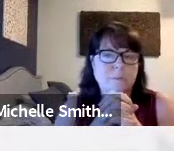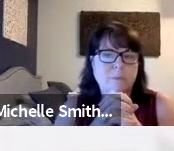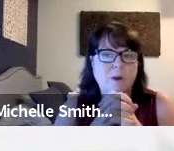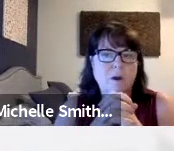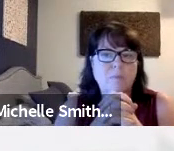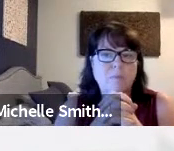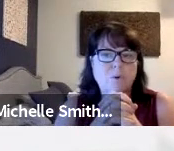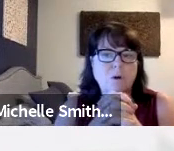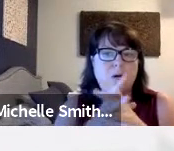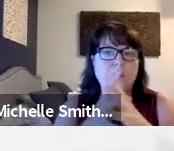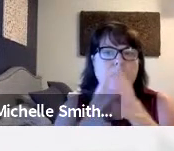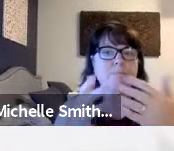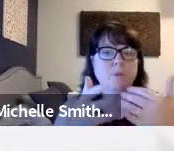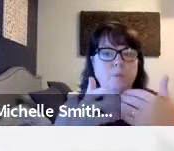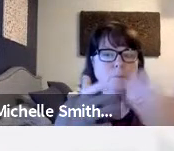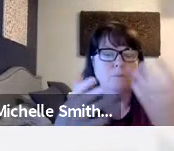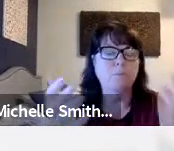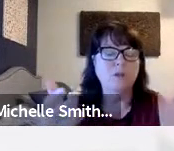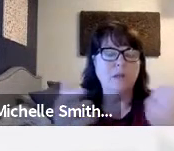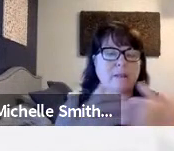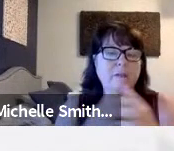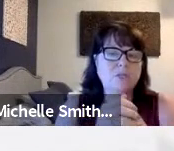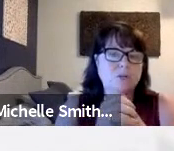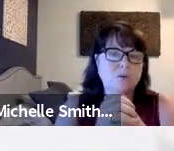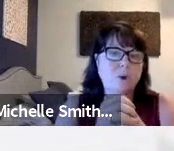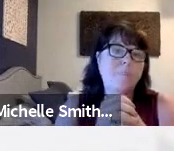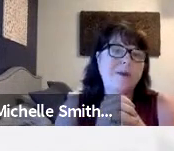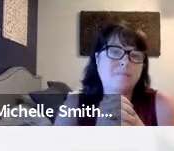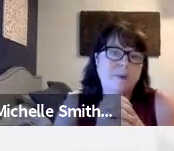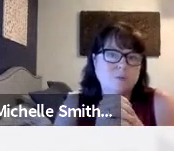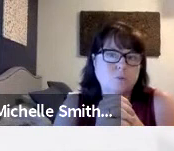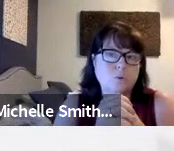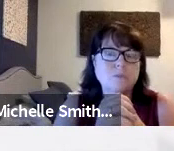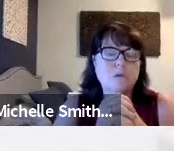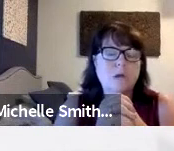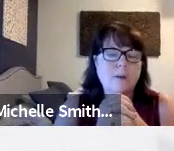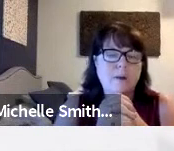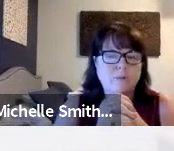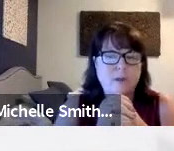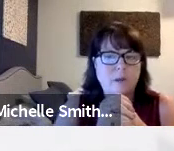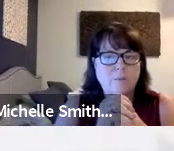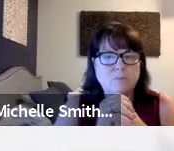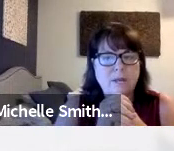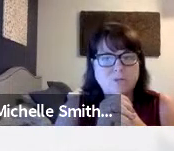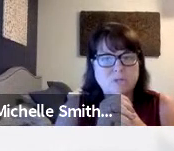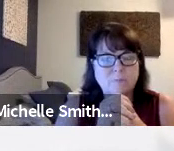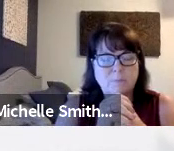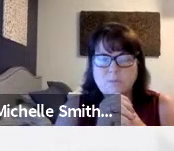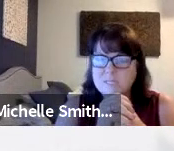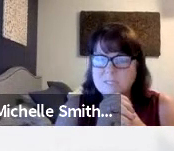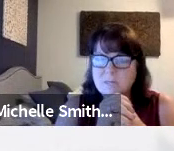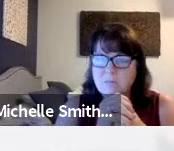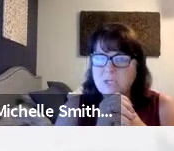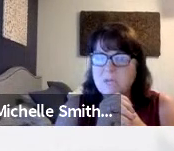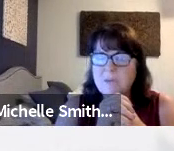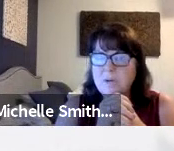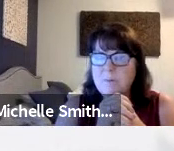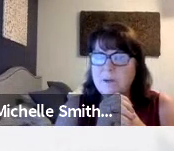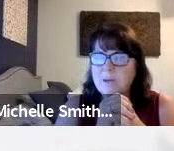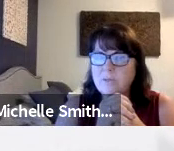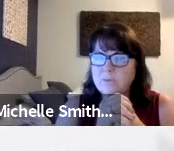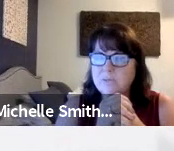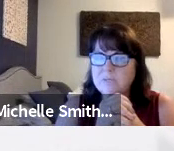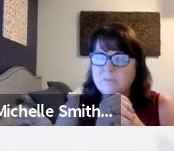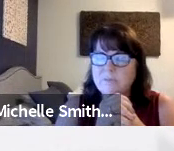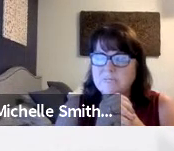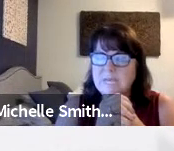world where people are more likely to obey the mask rules rather than challenge them and protest them, which I'm hearing